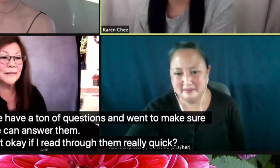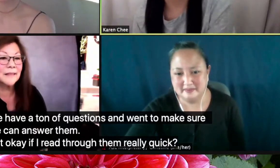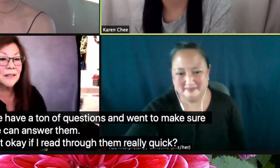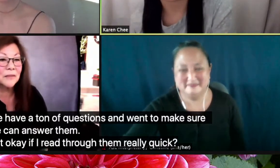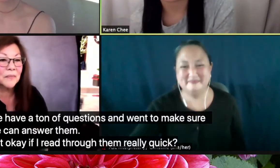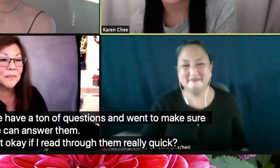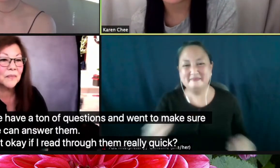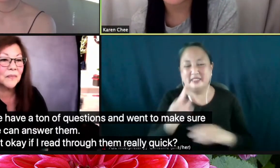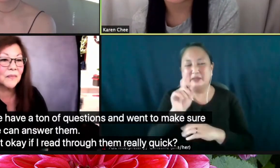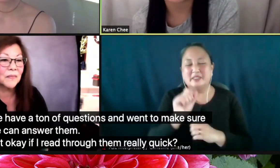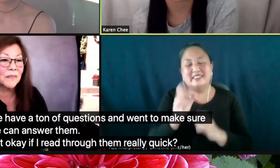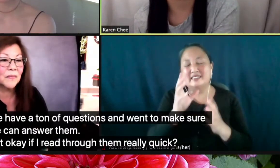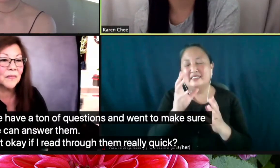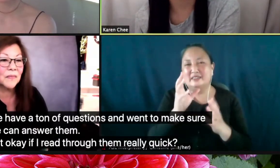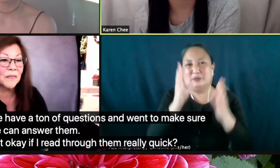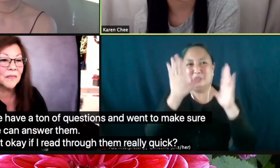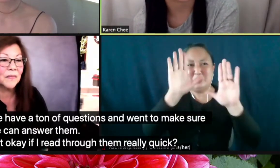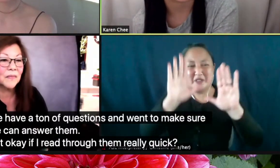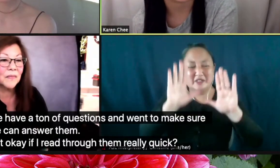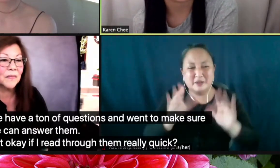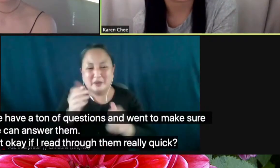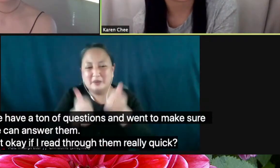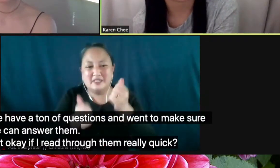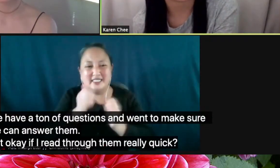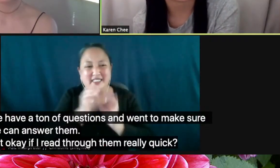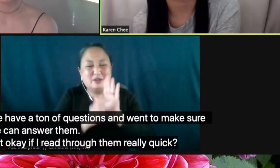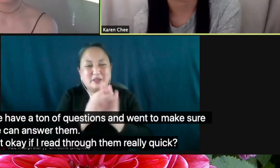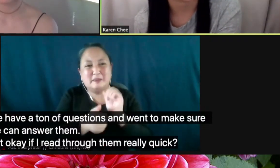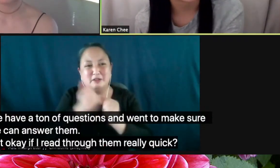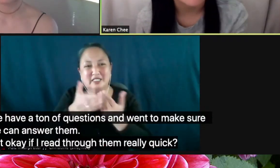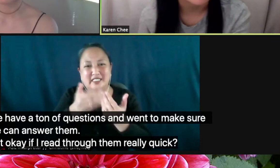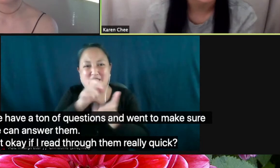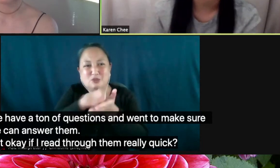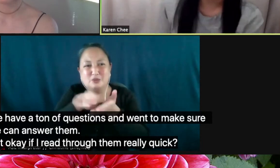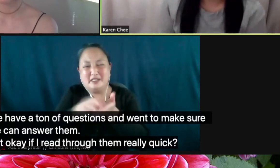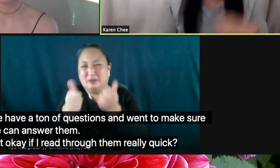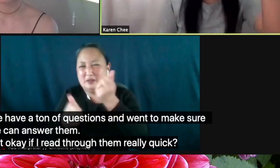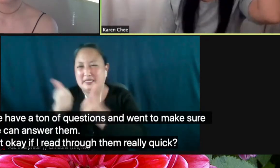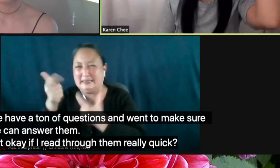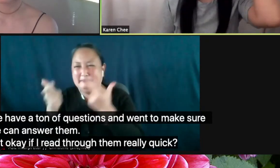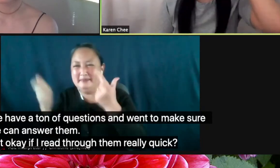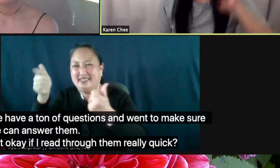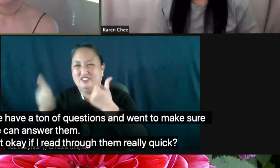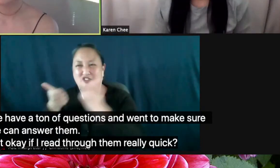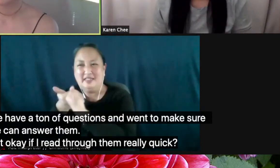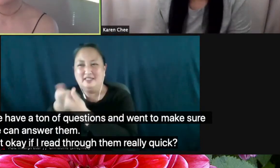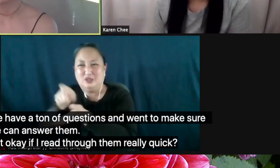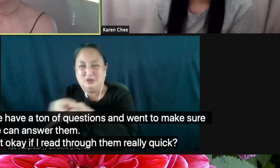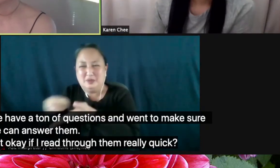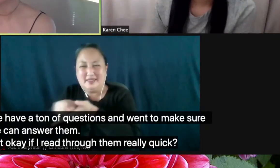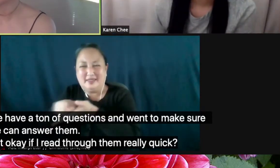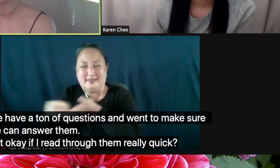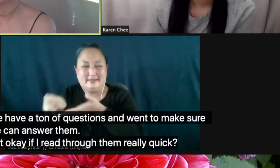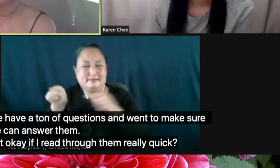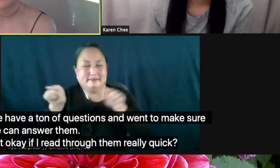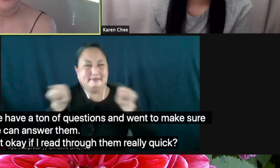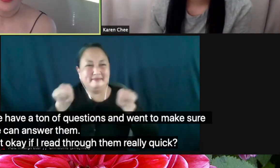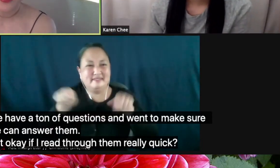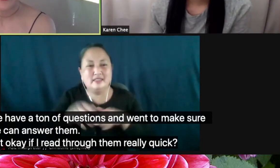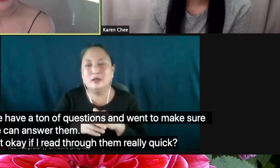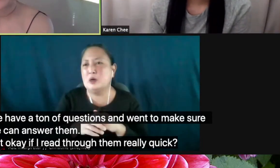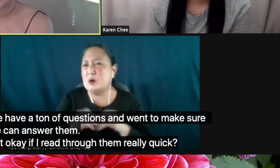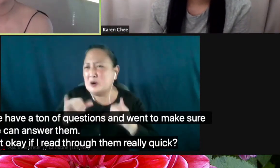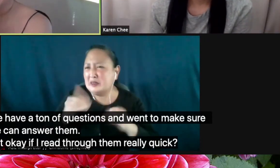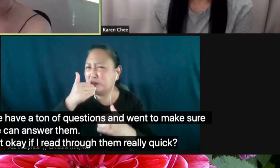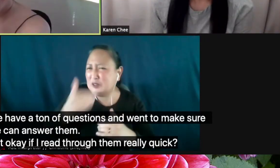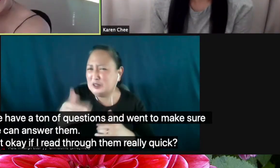I loved it so much. Which character was easiest to write for you, and which character was the biggest challenge to write? Hmm. Oh man, these are such